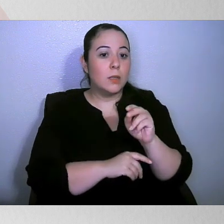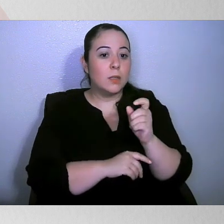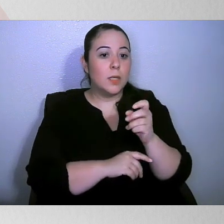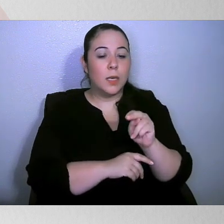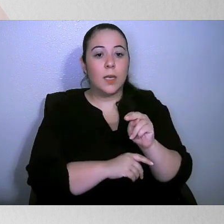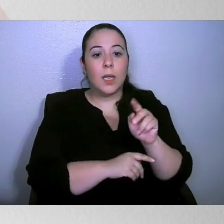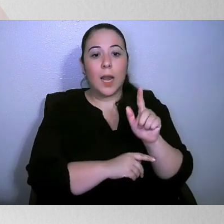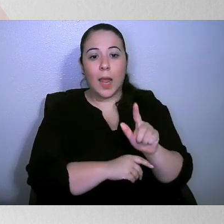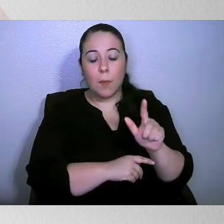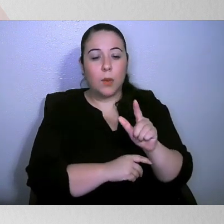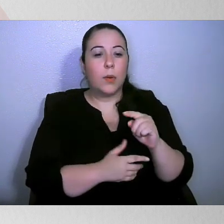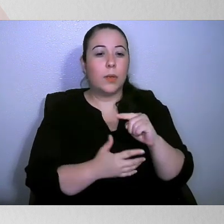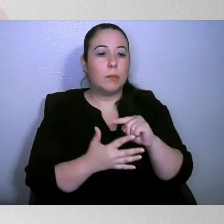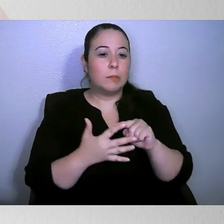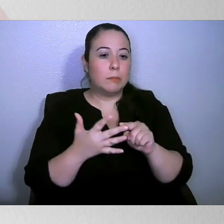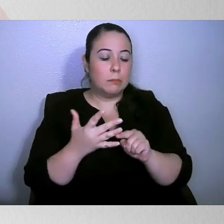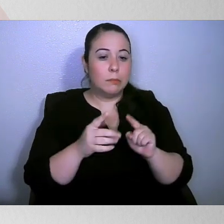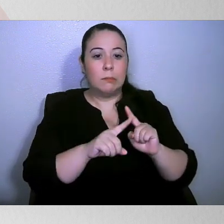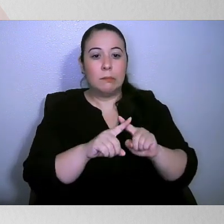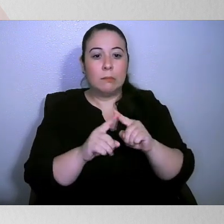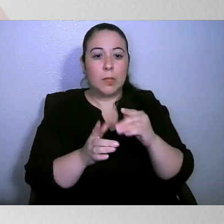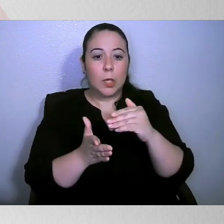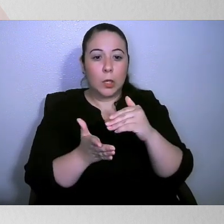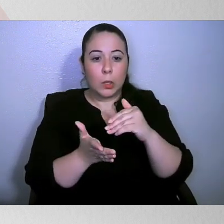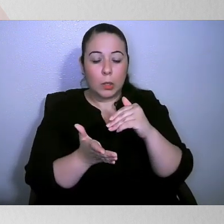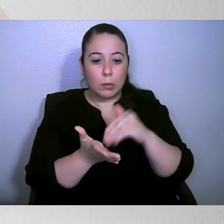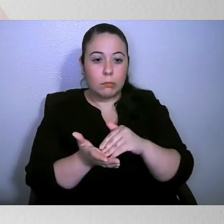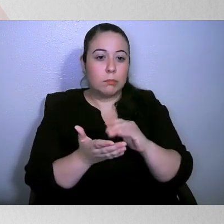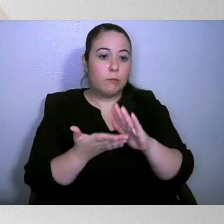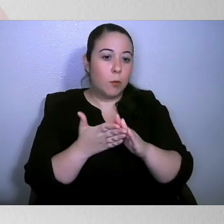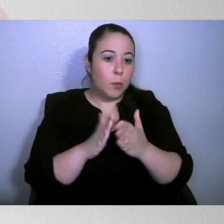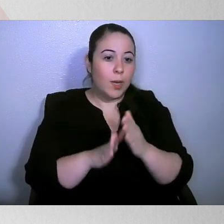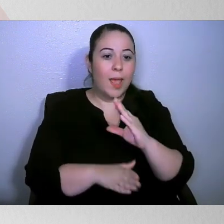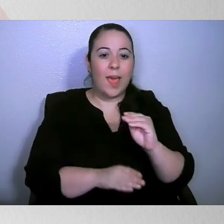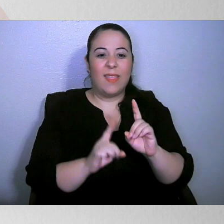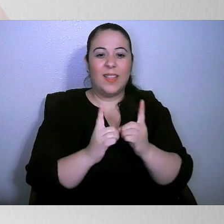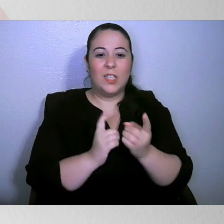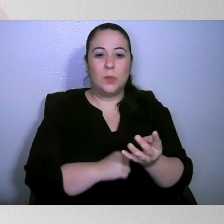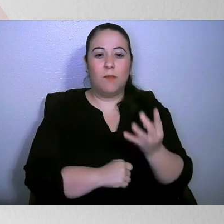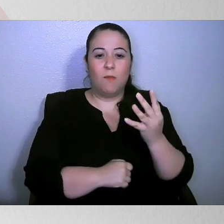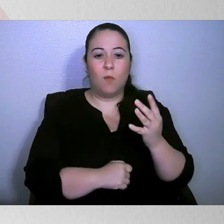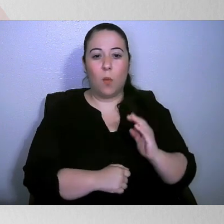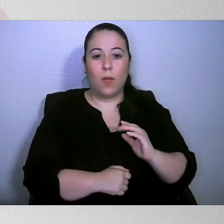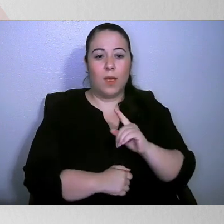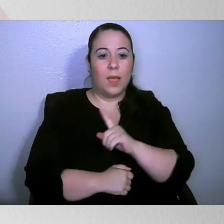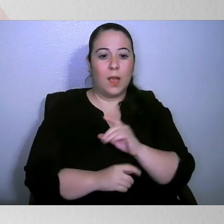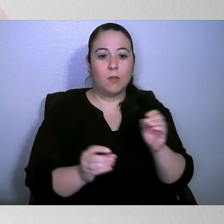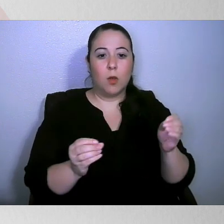Center, Normal Community Center, and the District 4 Council Office at Pearsall Park.